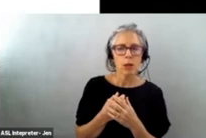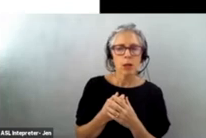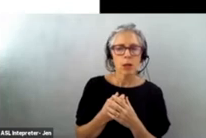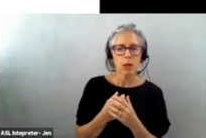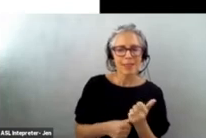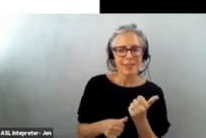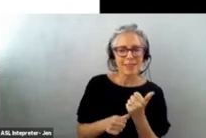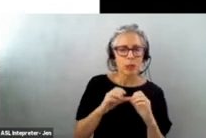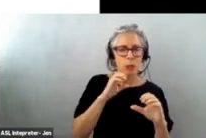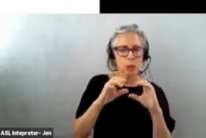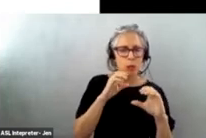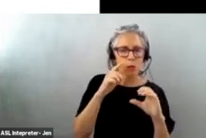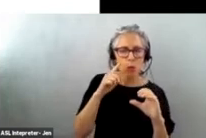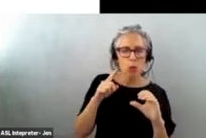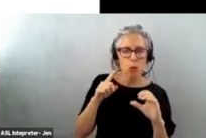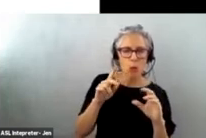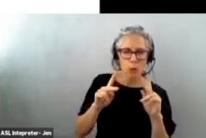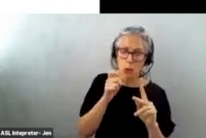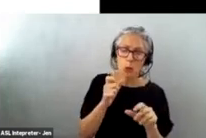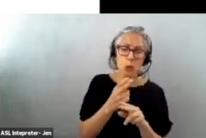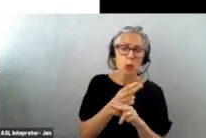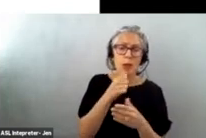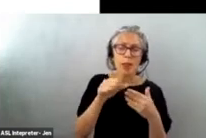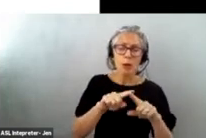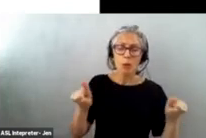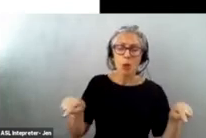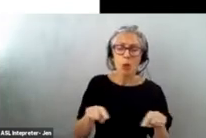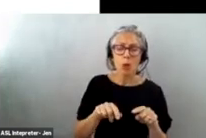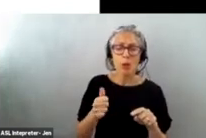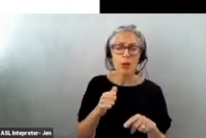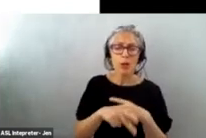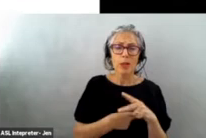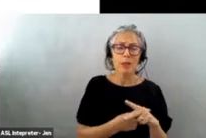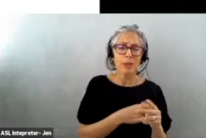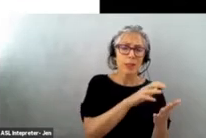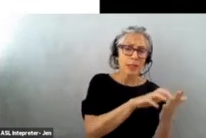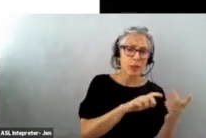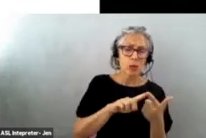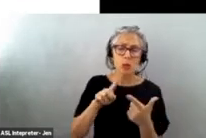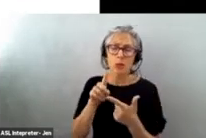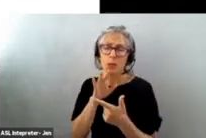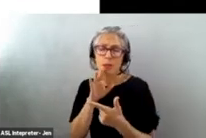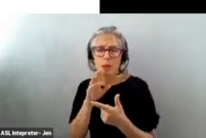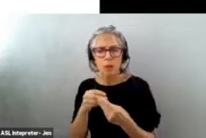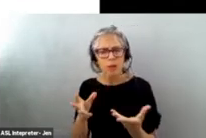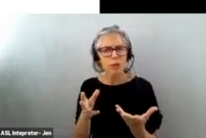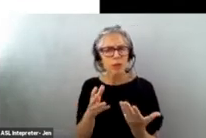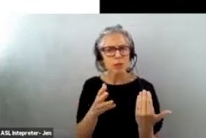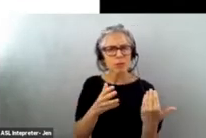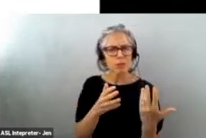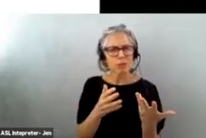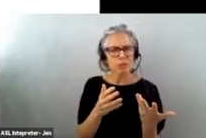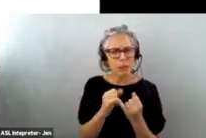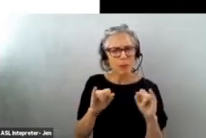assisted communication for those who use letter boards or other types of text-to-speech communication reveals agency and reveals purpose in